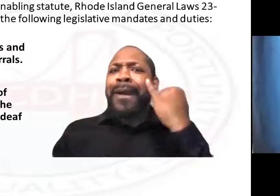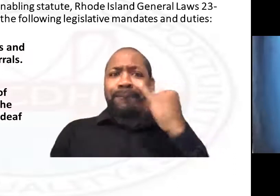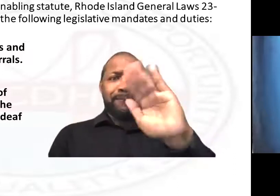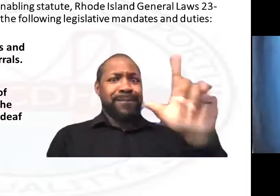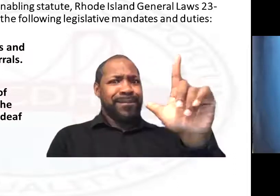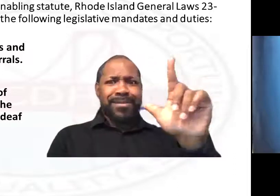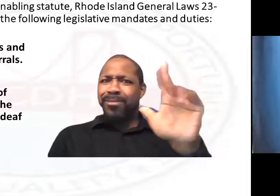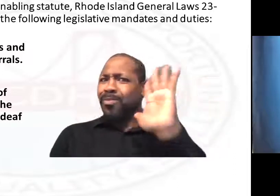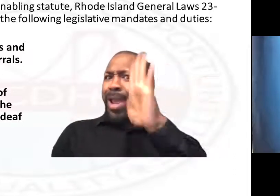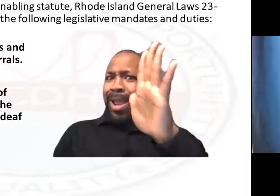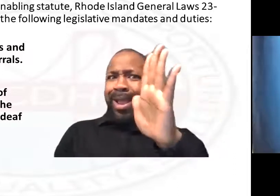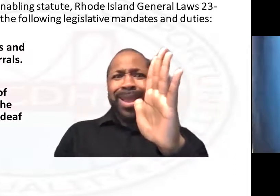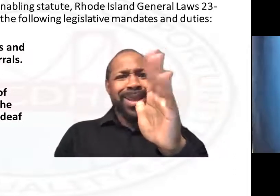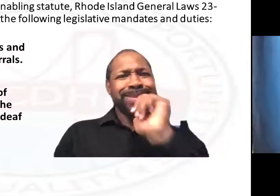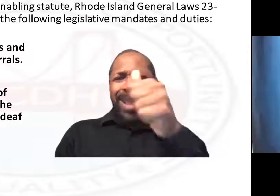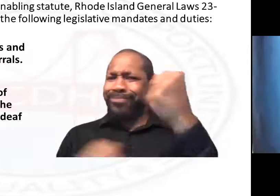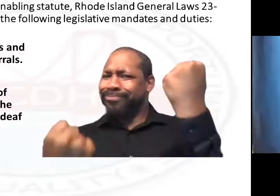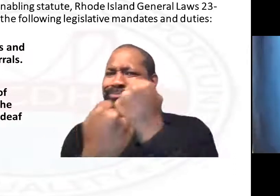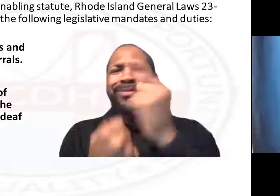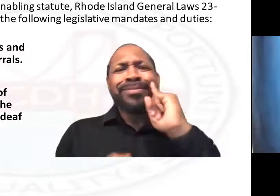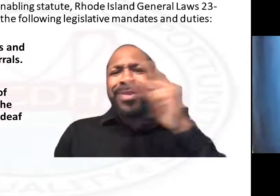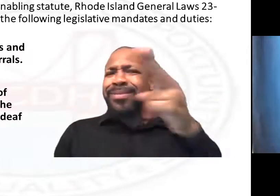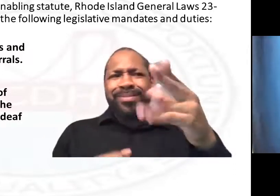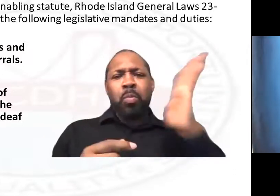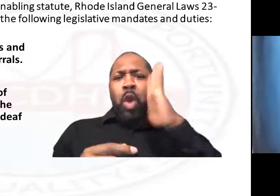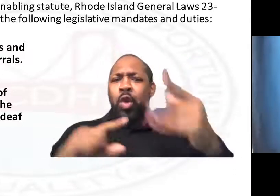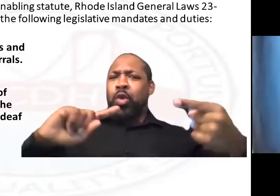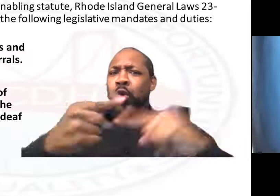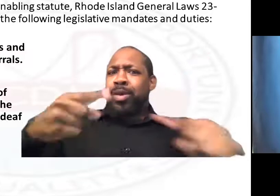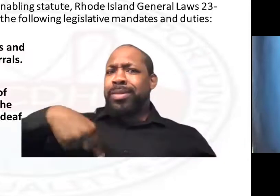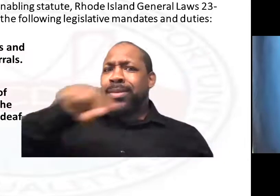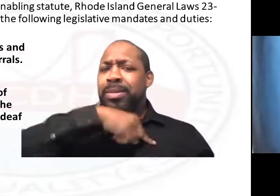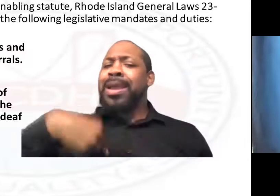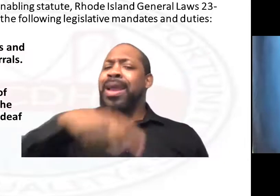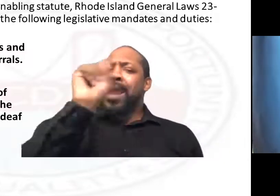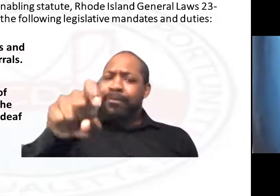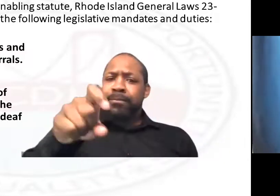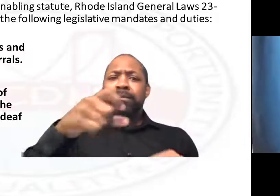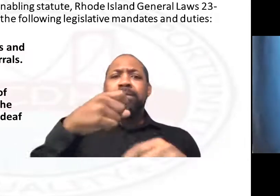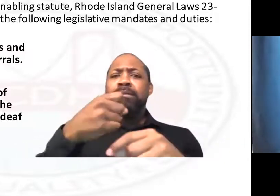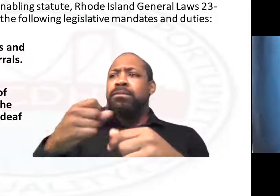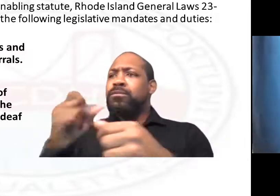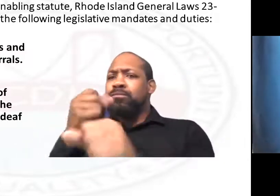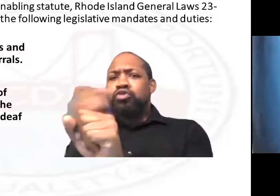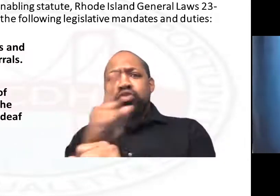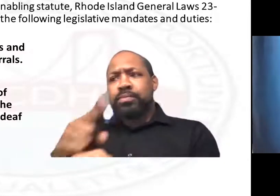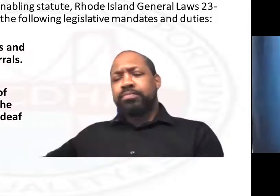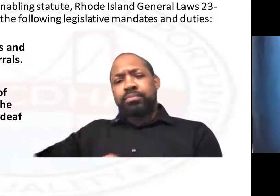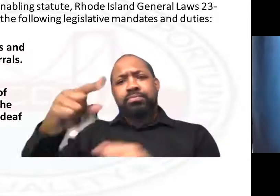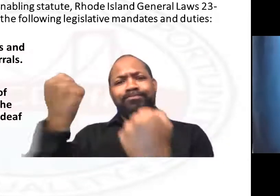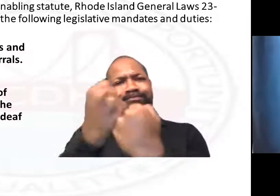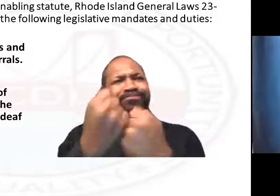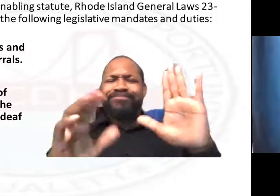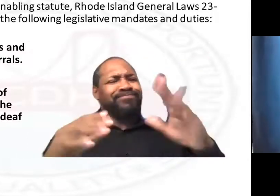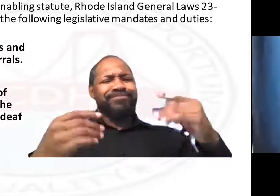that they're wanting to see. And if there's a particular bill that does not support the deaf and hard of hearing community or